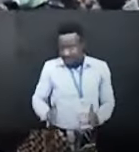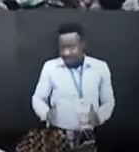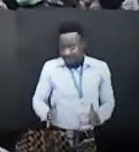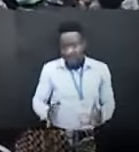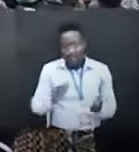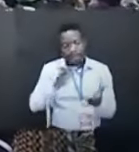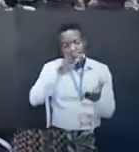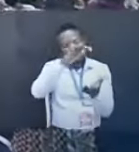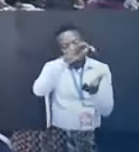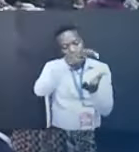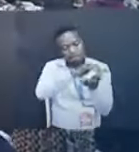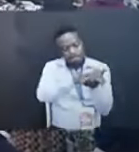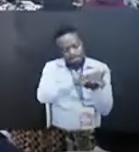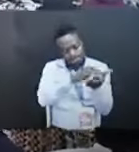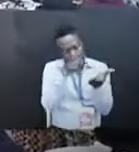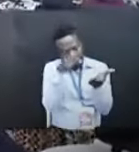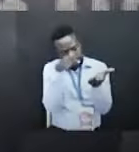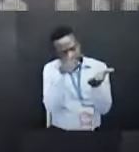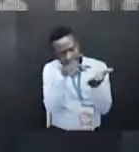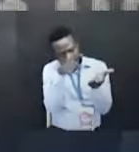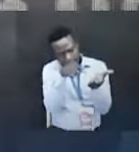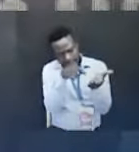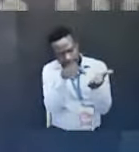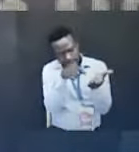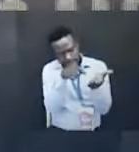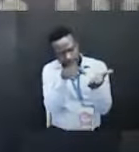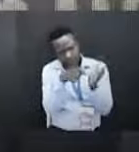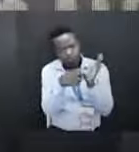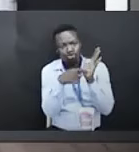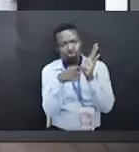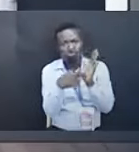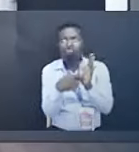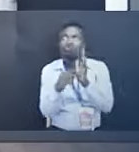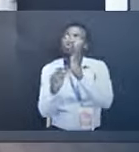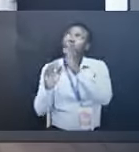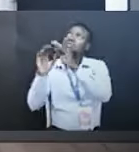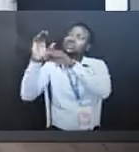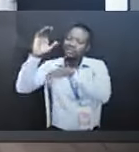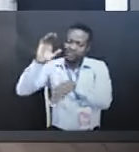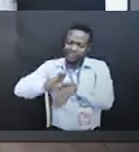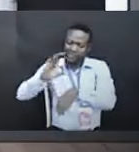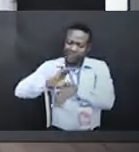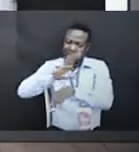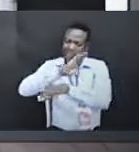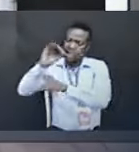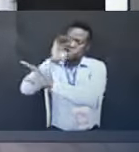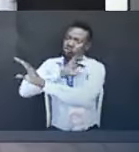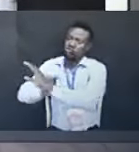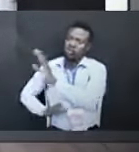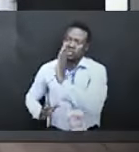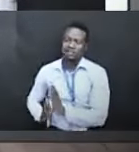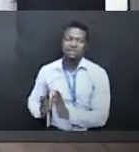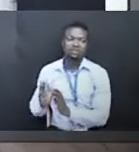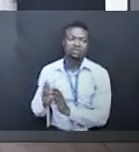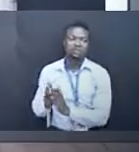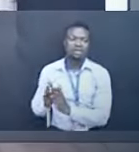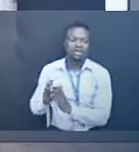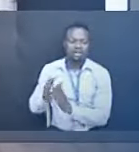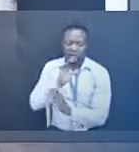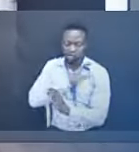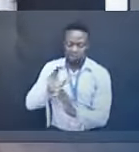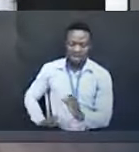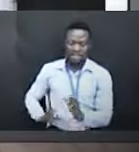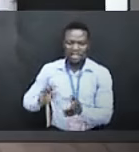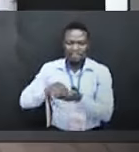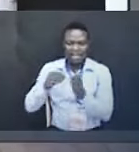marriage is a sign between Christ and the church. It speaks to us of the mystical union between Christ